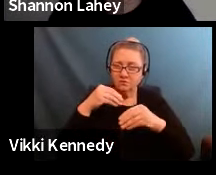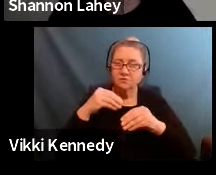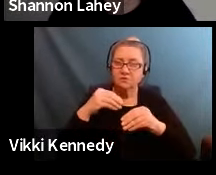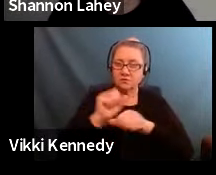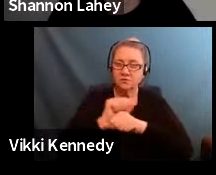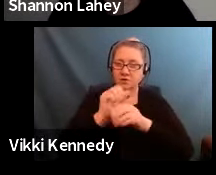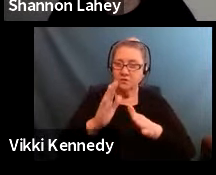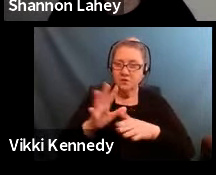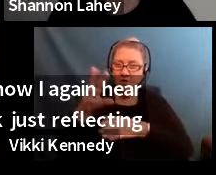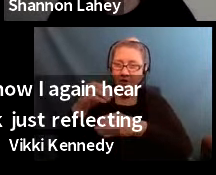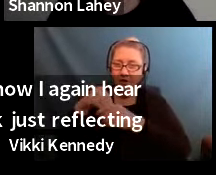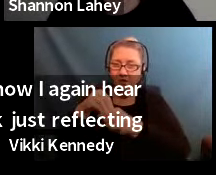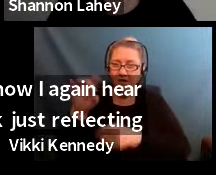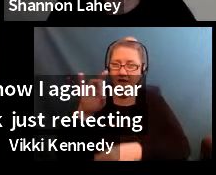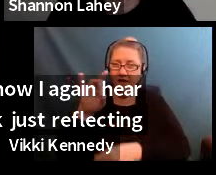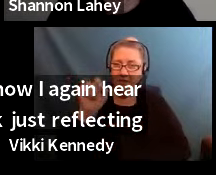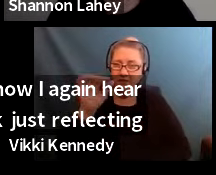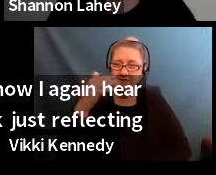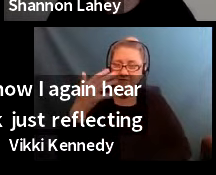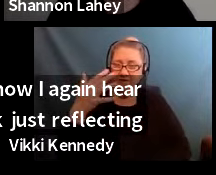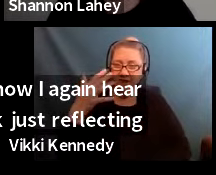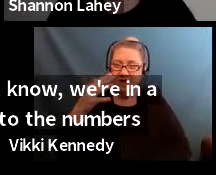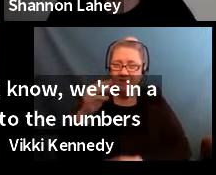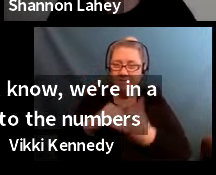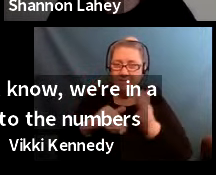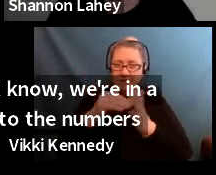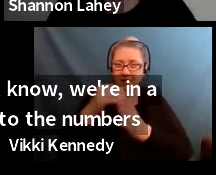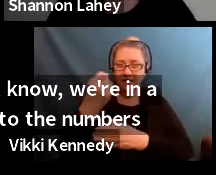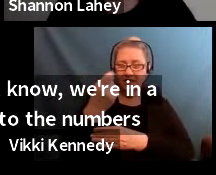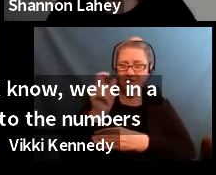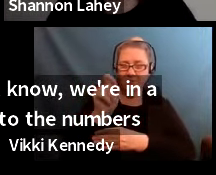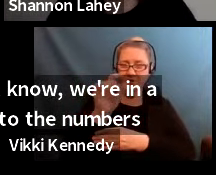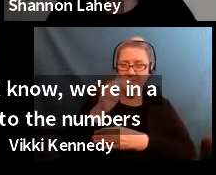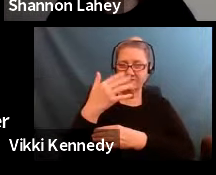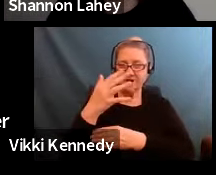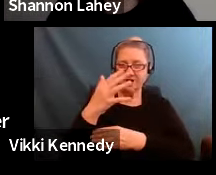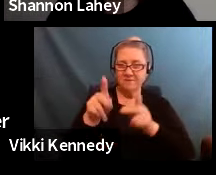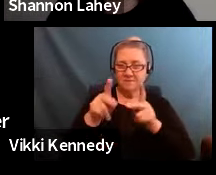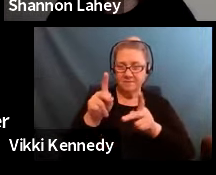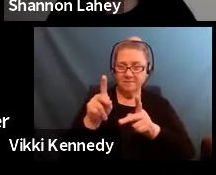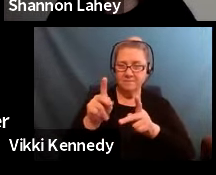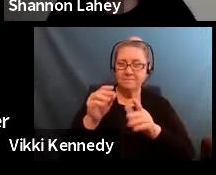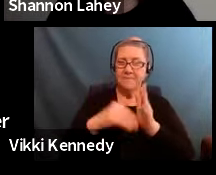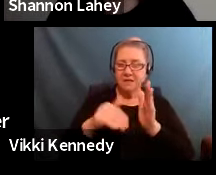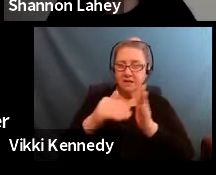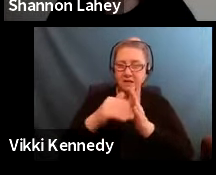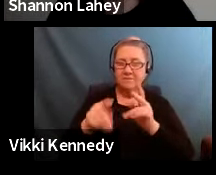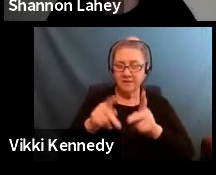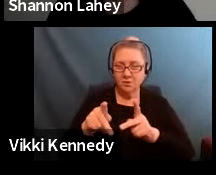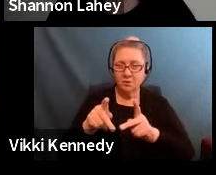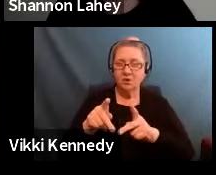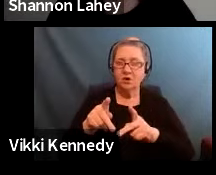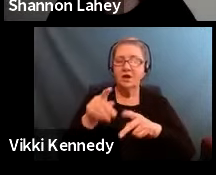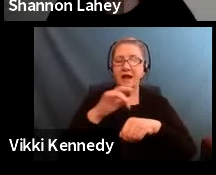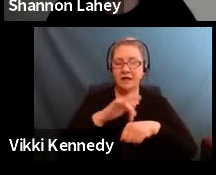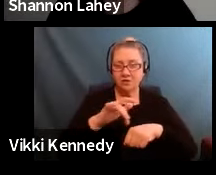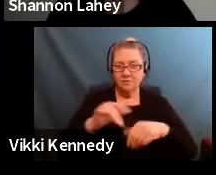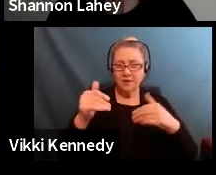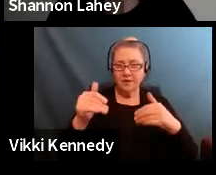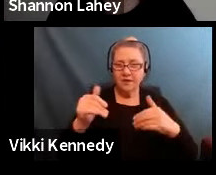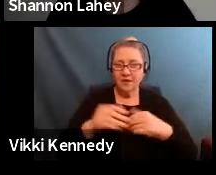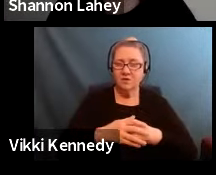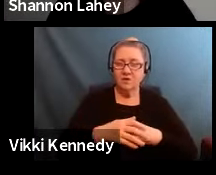approximately 8.5 million, I believe. So that's 11.5 million people that are eligible, which means we need 23 million doses. I think I explained to you we've